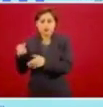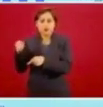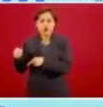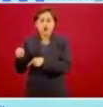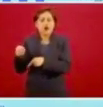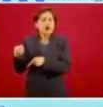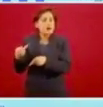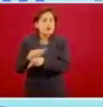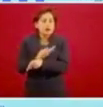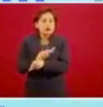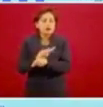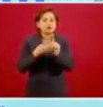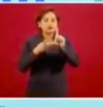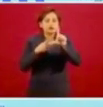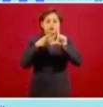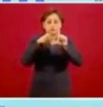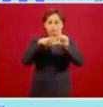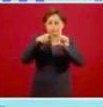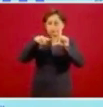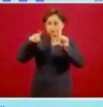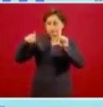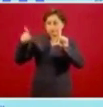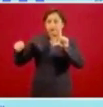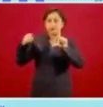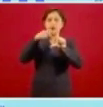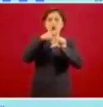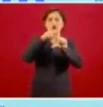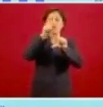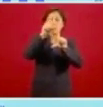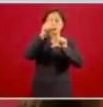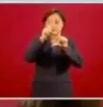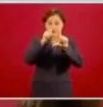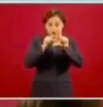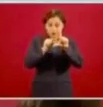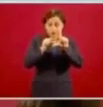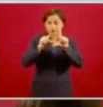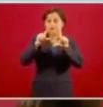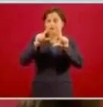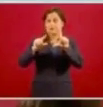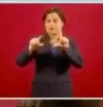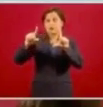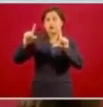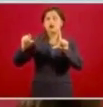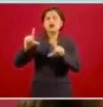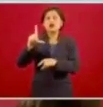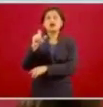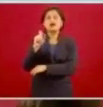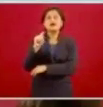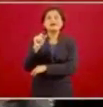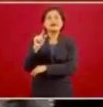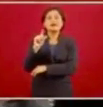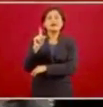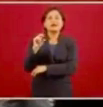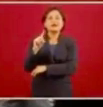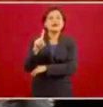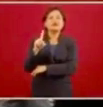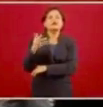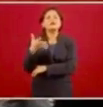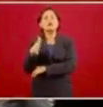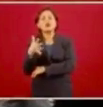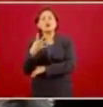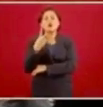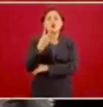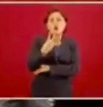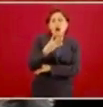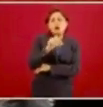more deaths related to COVID? Then this data will begin to stabilize, and then we will have